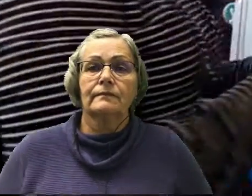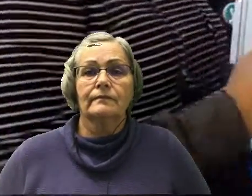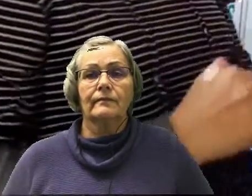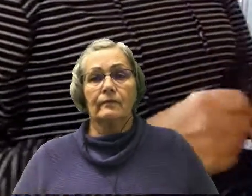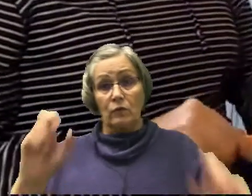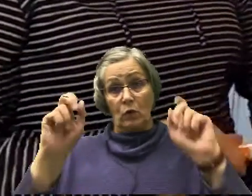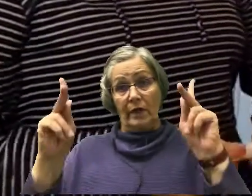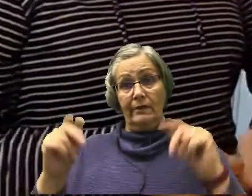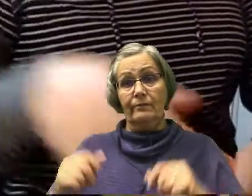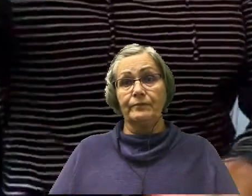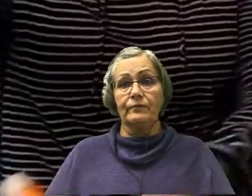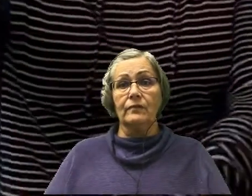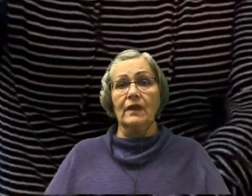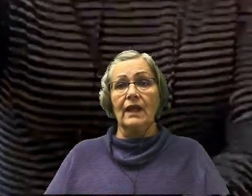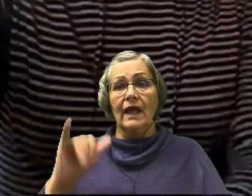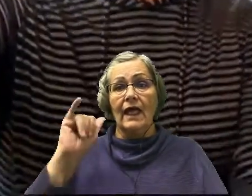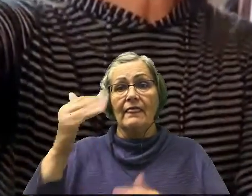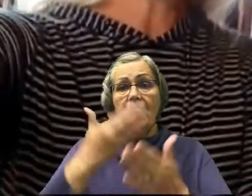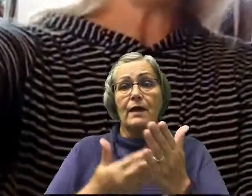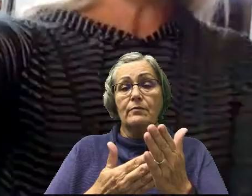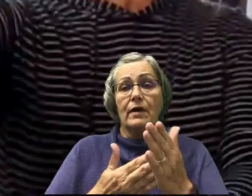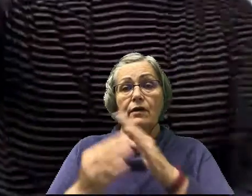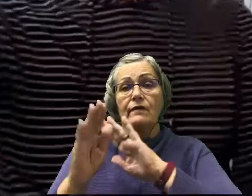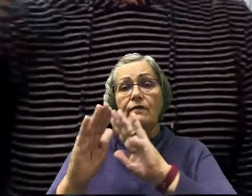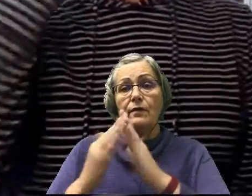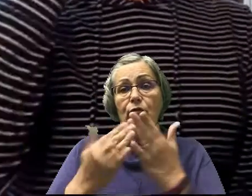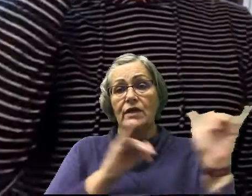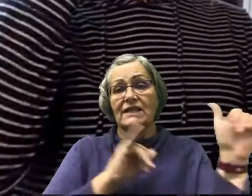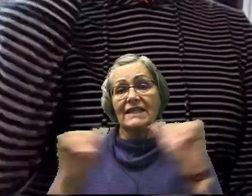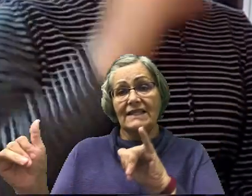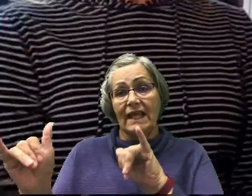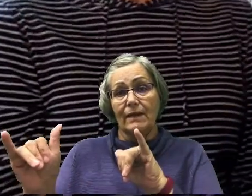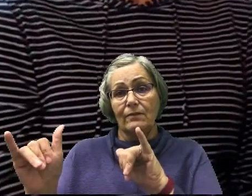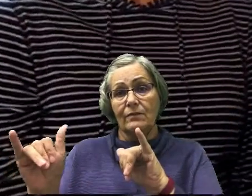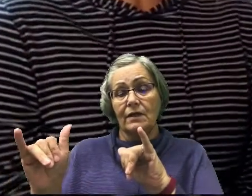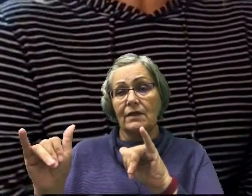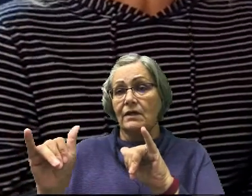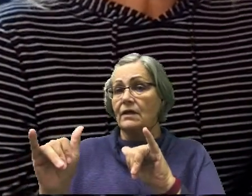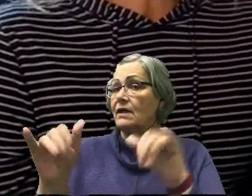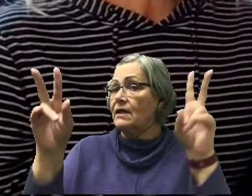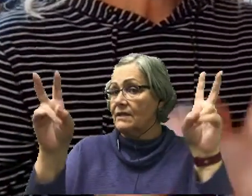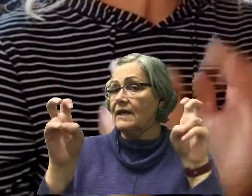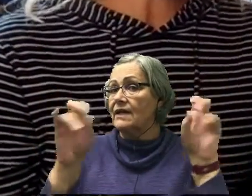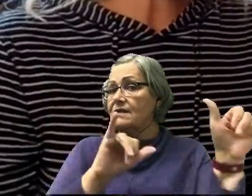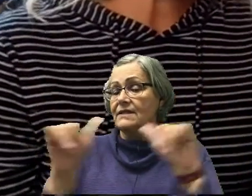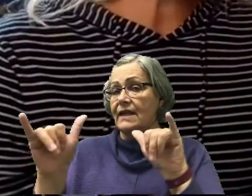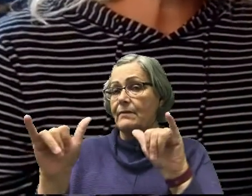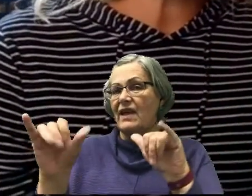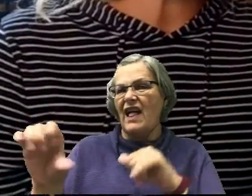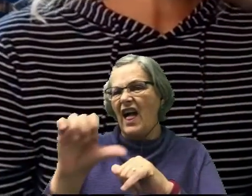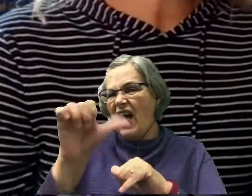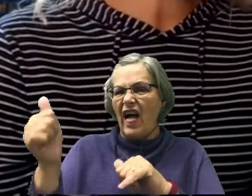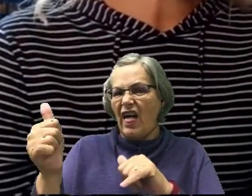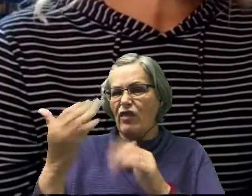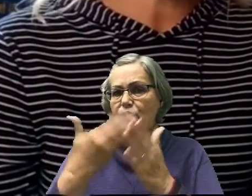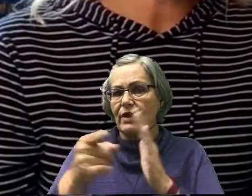Okay? So that part of our book is going to be the same as our title. The rest of the book, though,